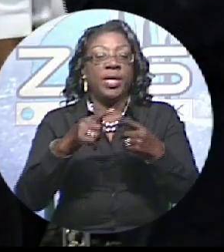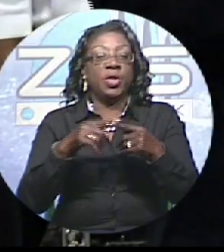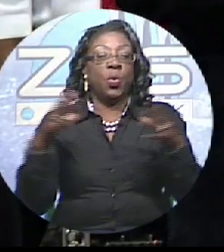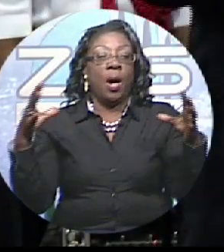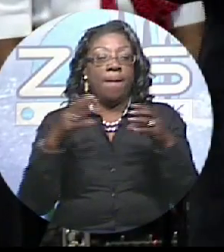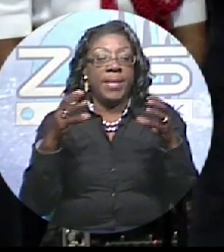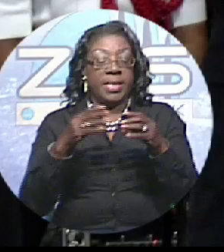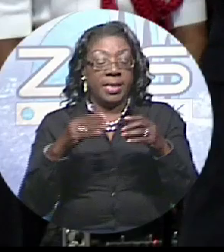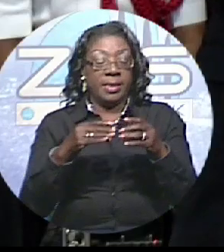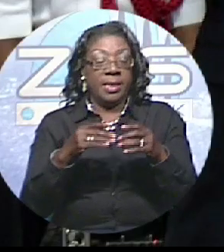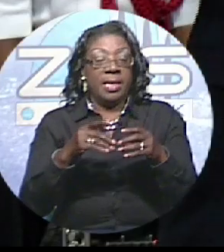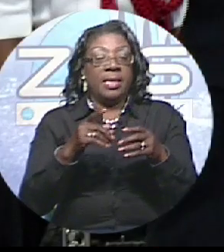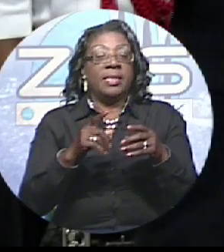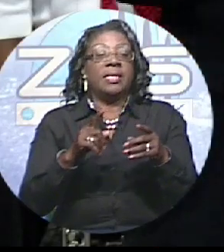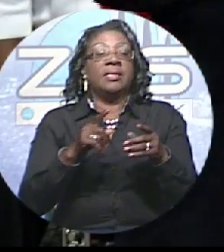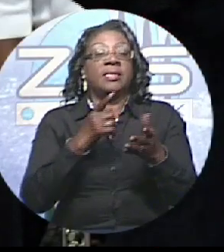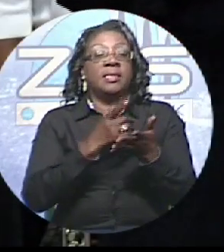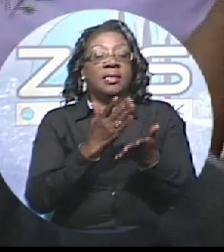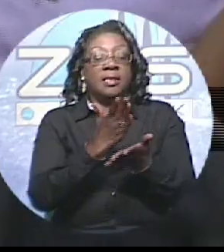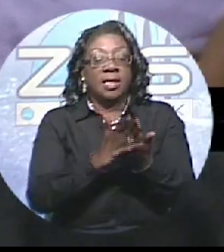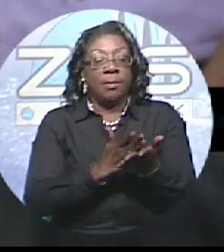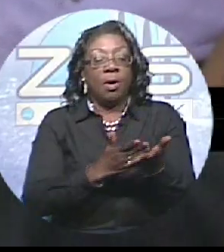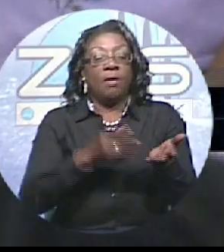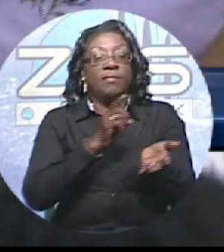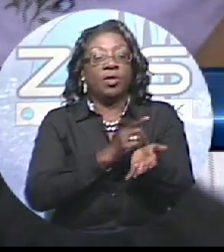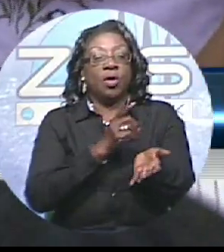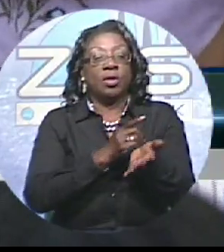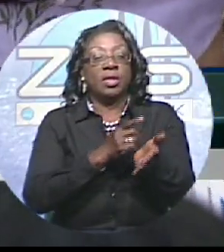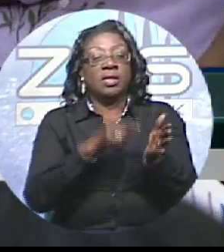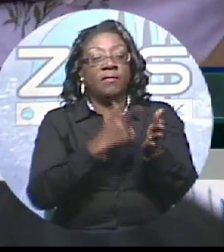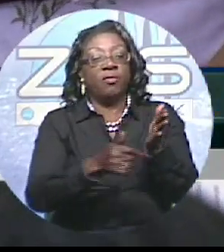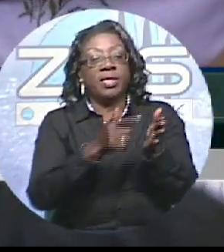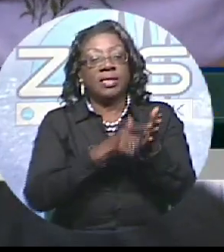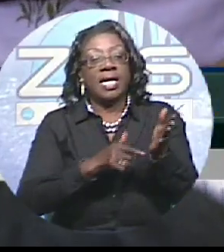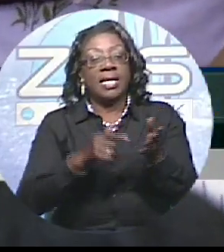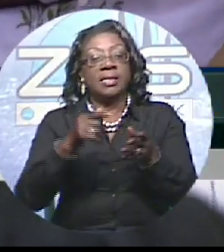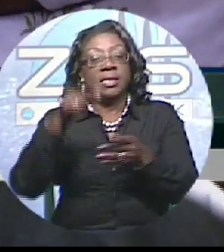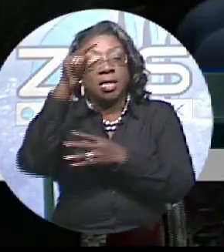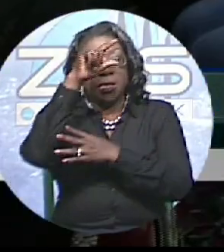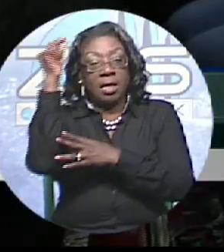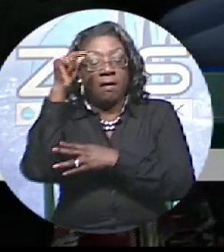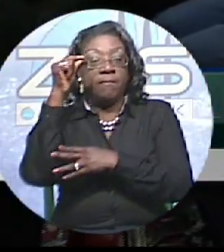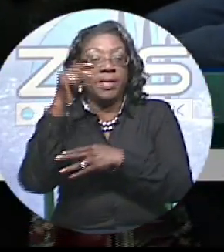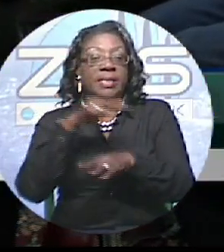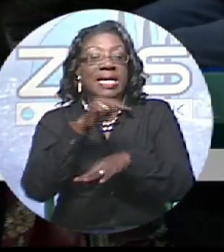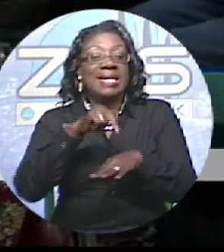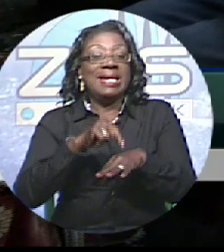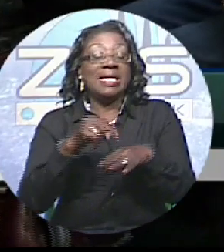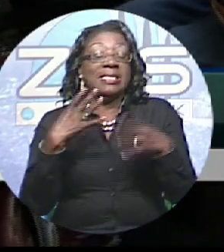other stakeholders have criticized government's National Health Insurance Plan, questioning the